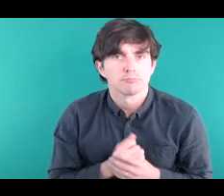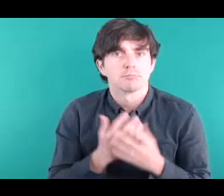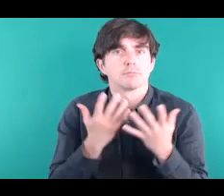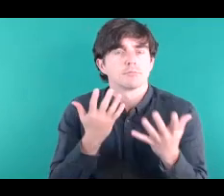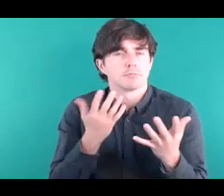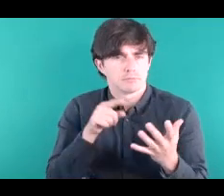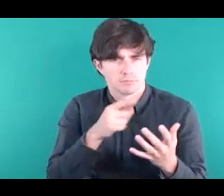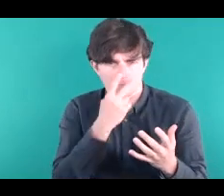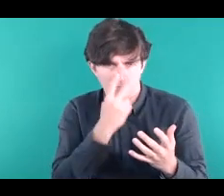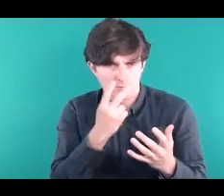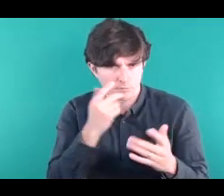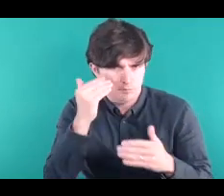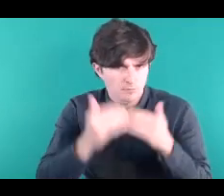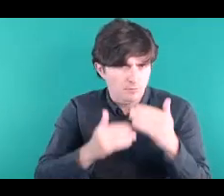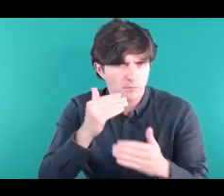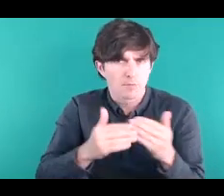happened.